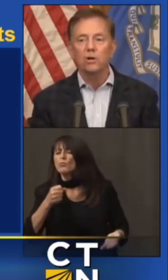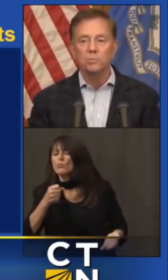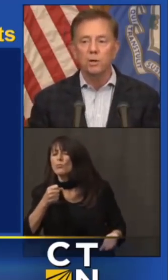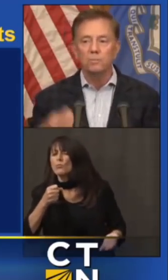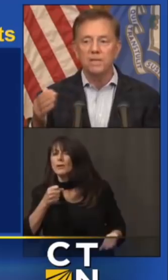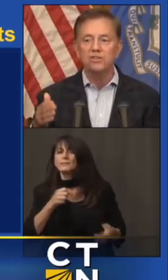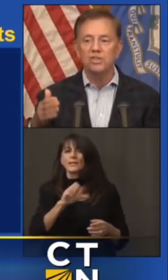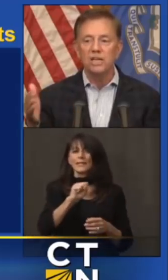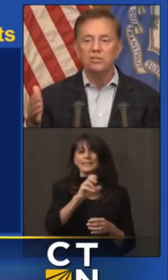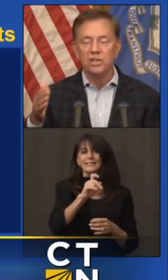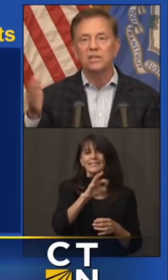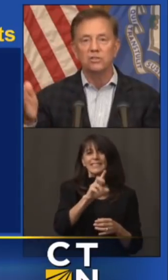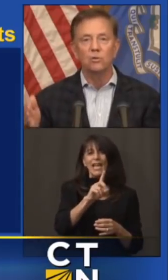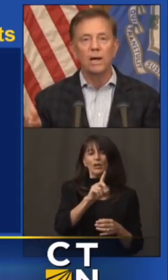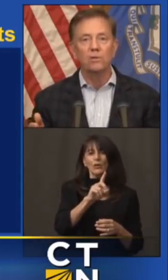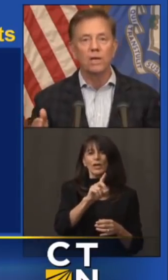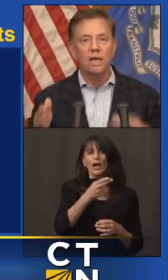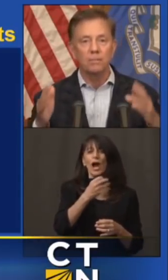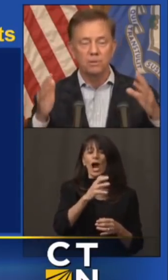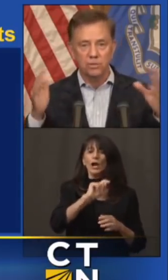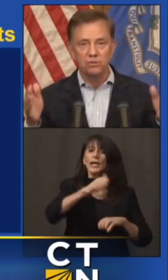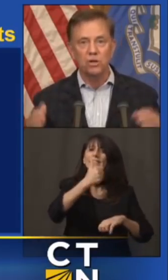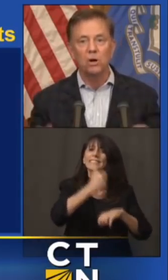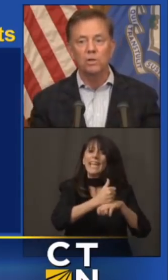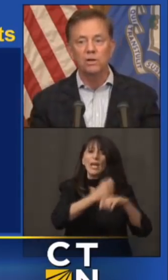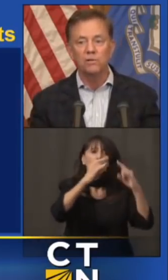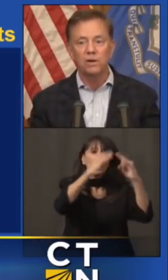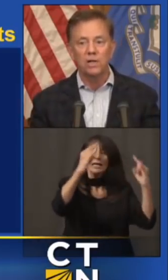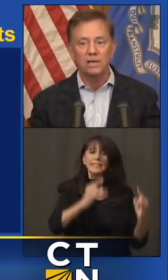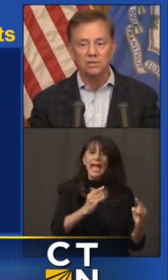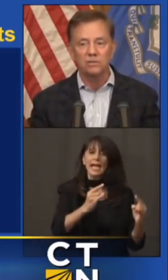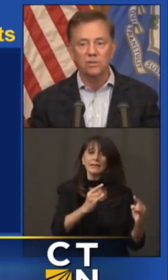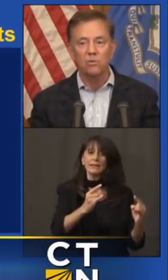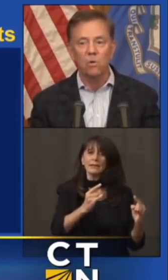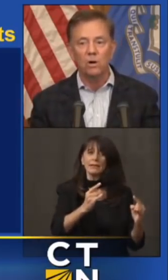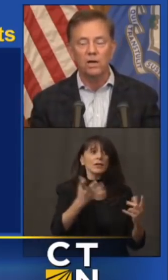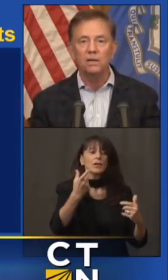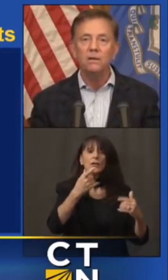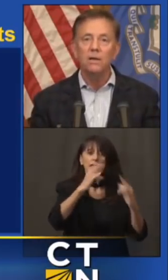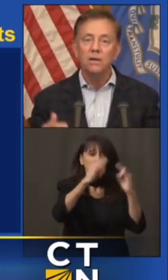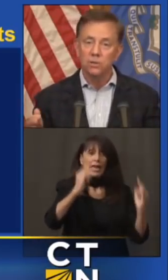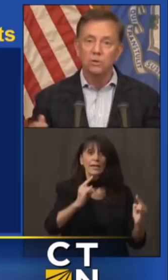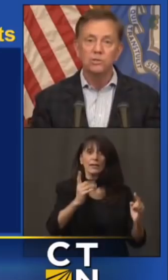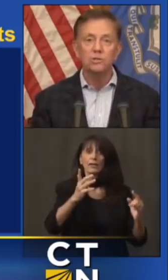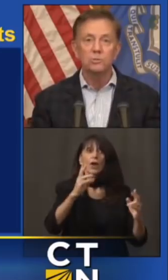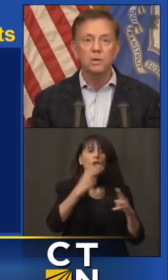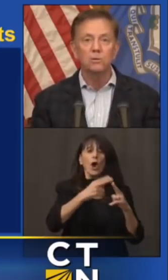Sacred Heart has put up these scent tents around the campus as you go into different classes. And you walk in,